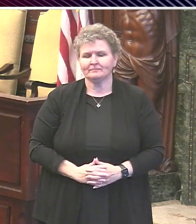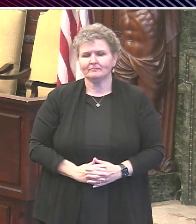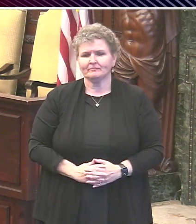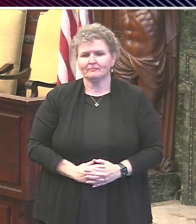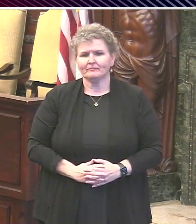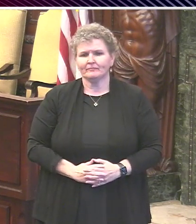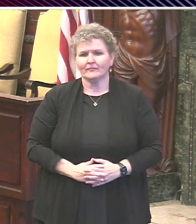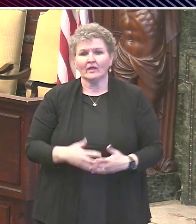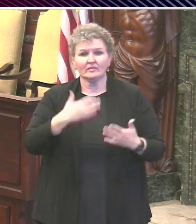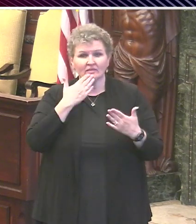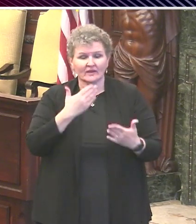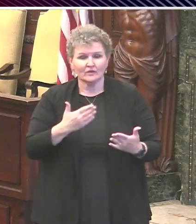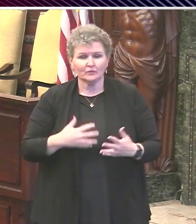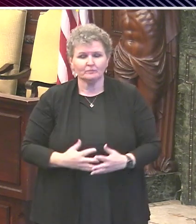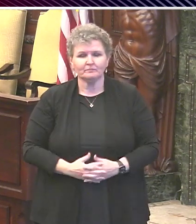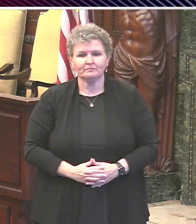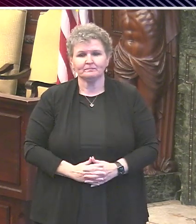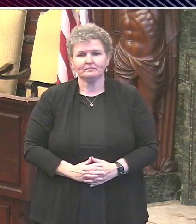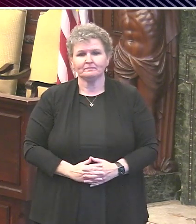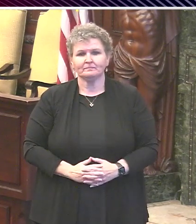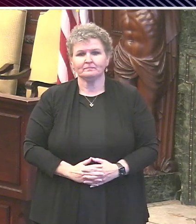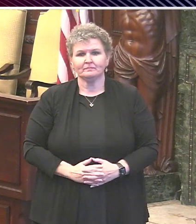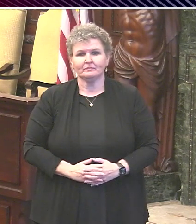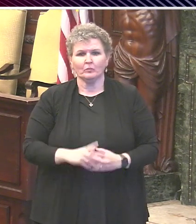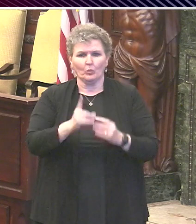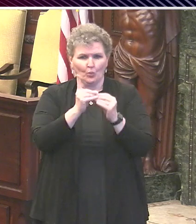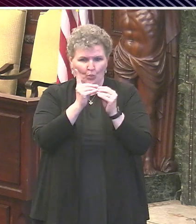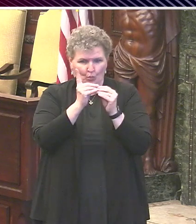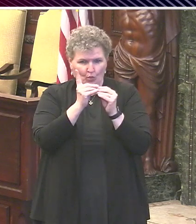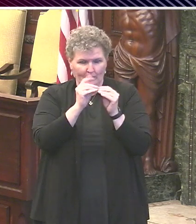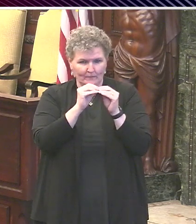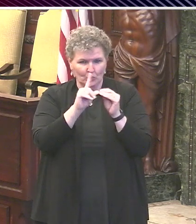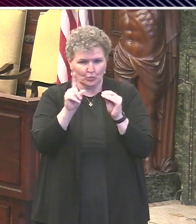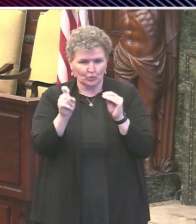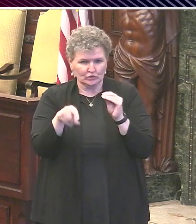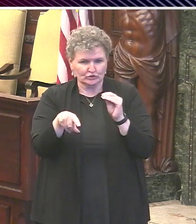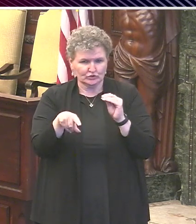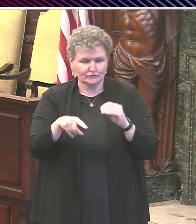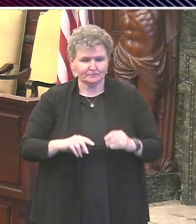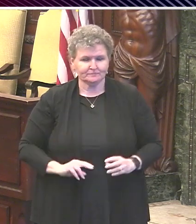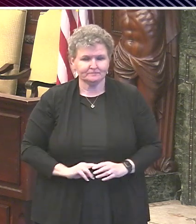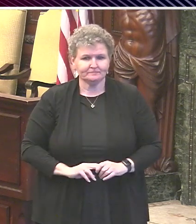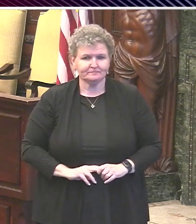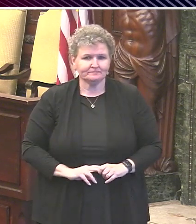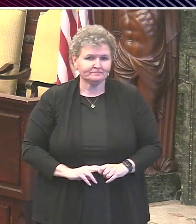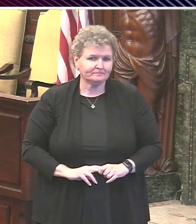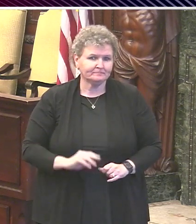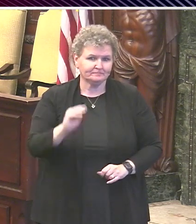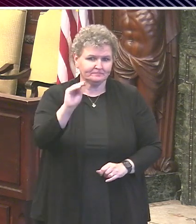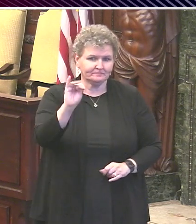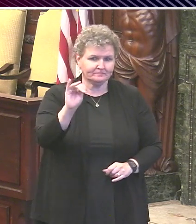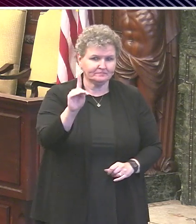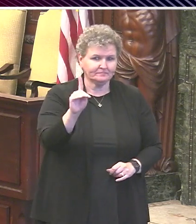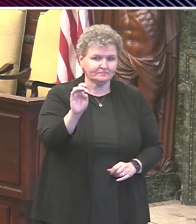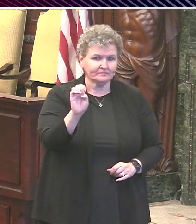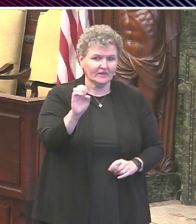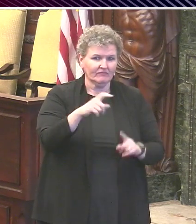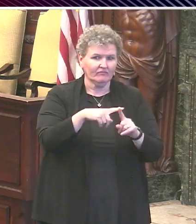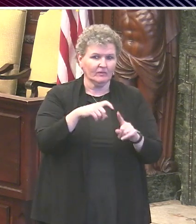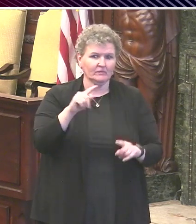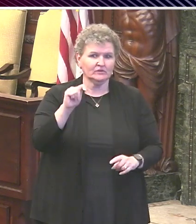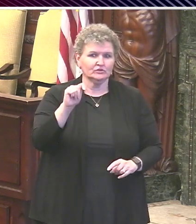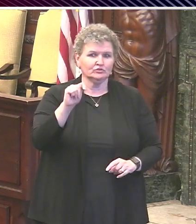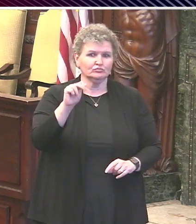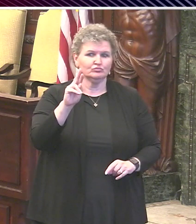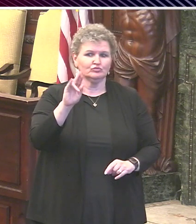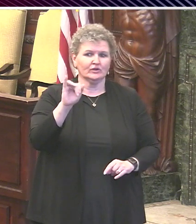Okay, thank you. We have time for one more question. We're going to go to Mike D'Onofrio of the Tribune. This is a quick one. Mayor, I